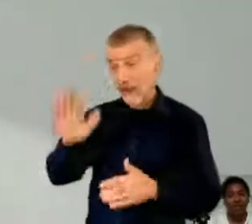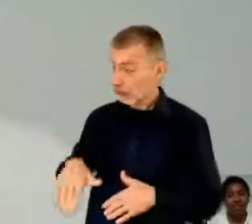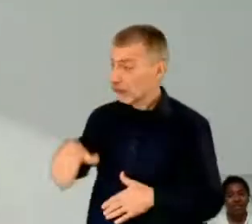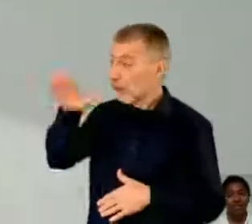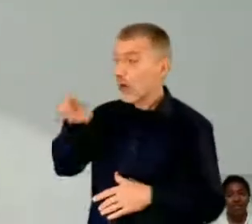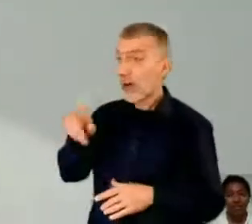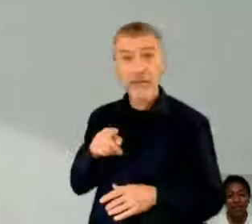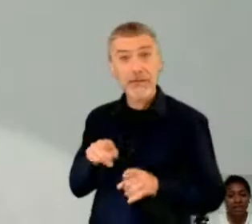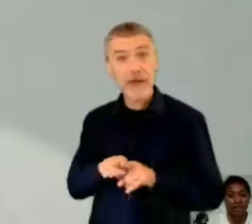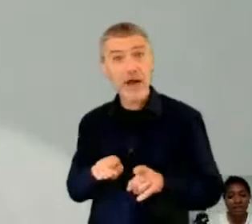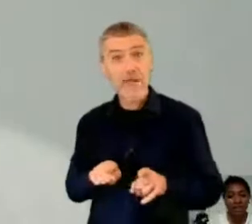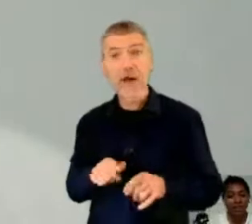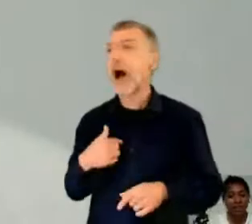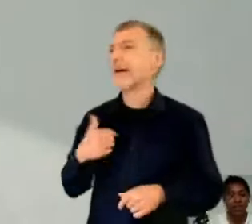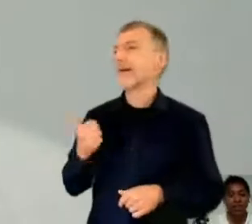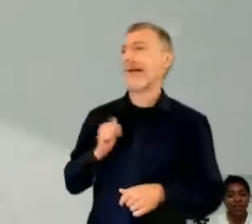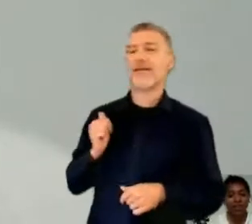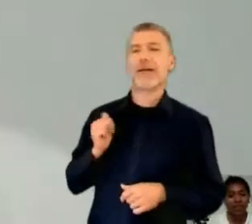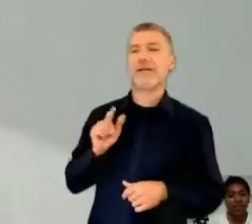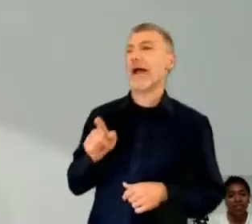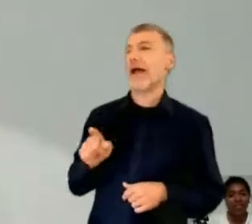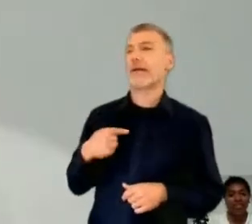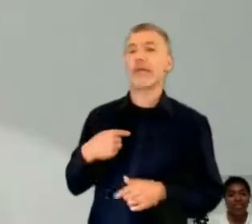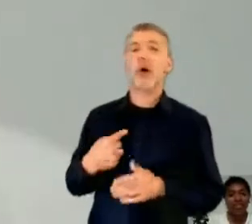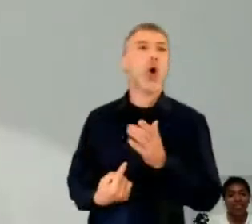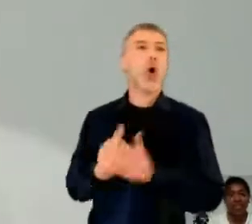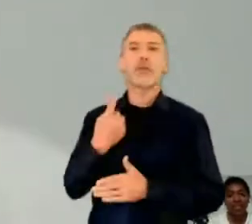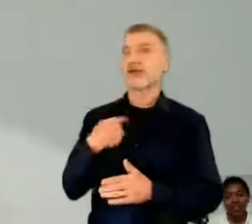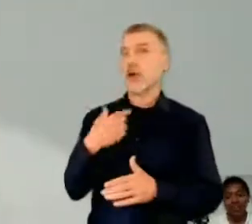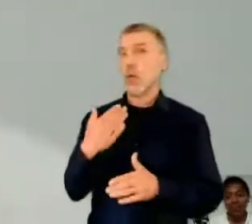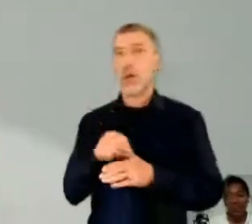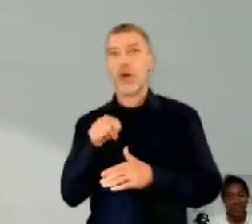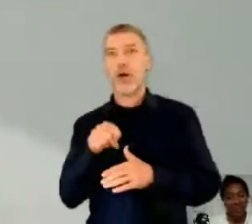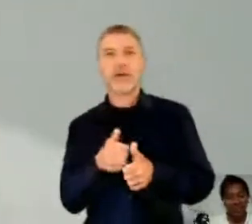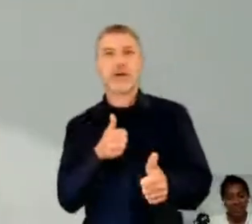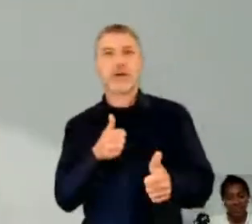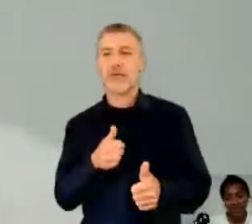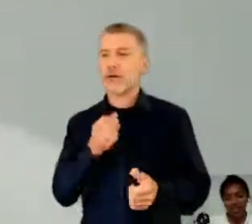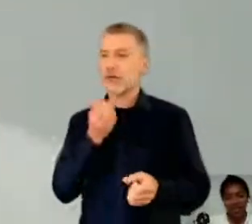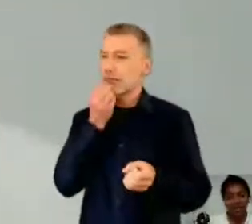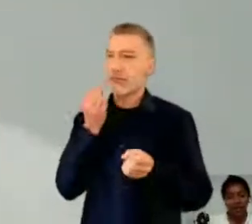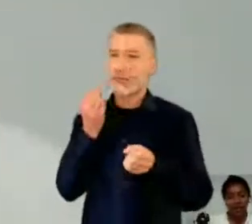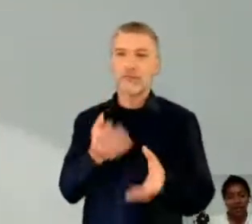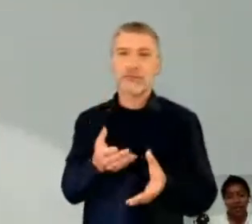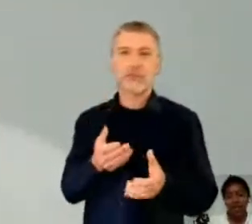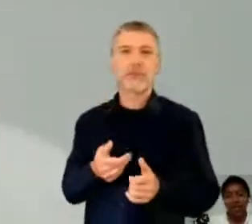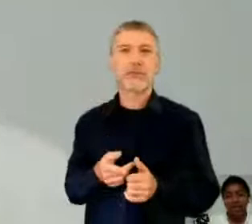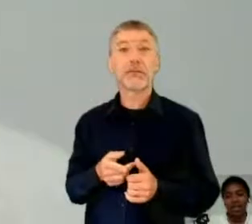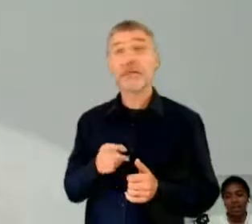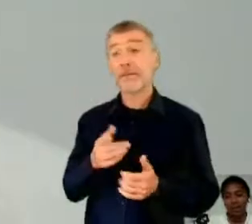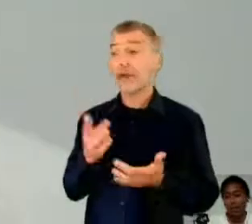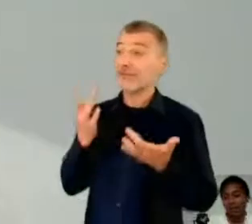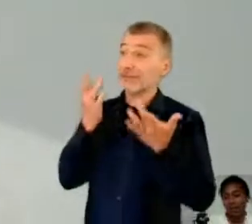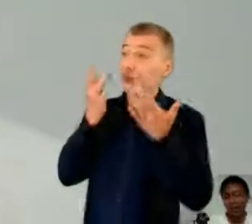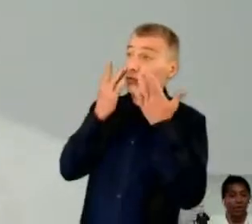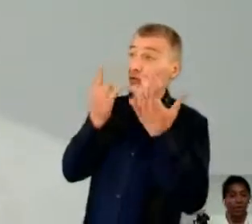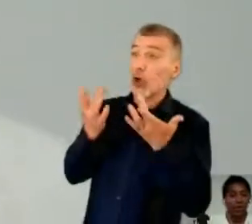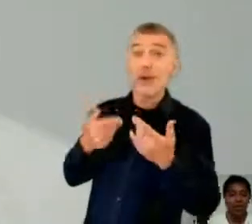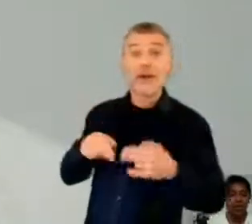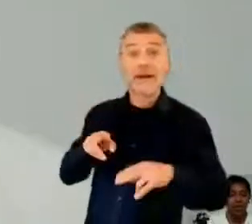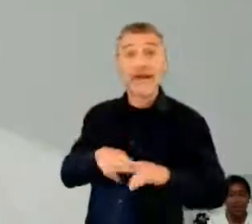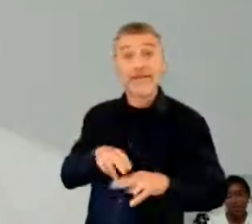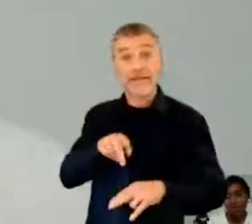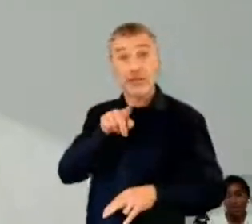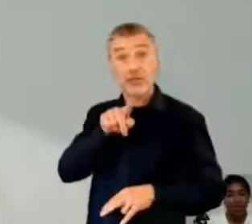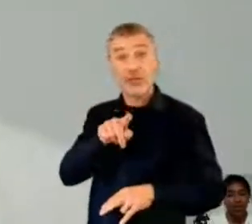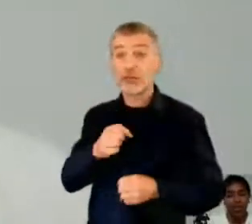with the opportunity I've been given to work for a company like this. But it just shows that if you really determine and